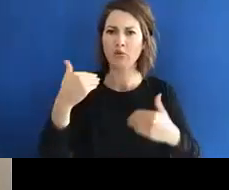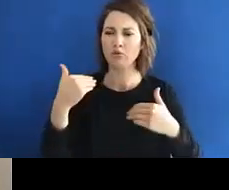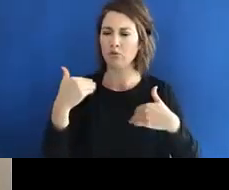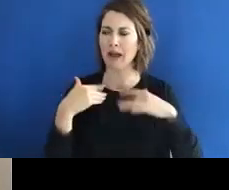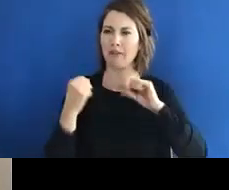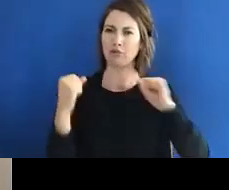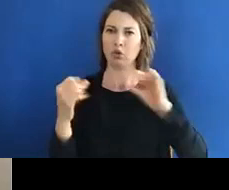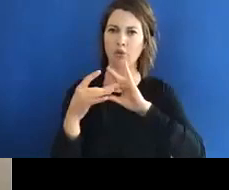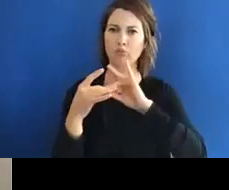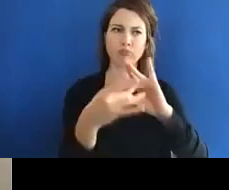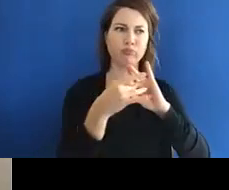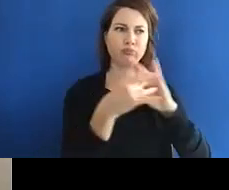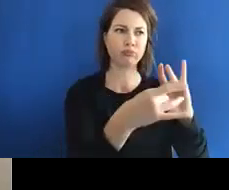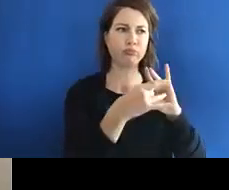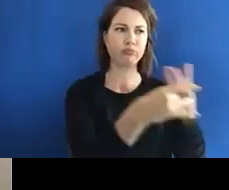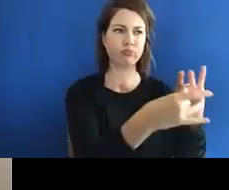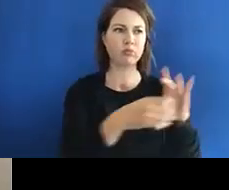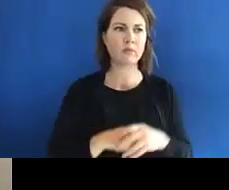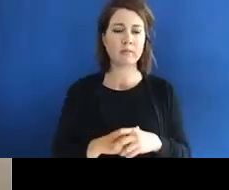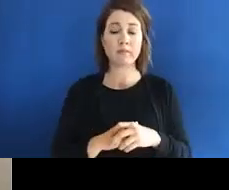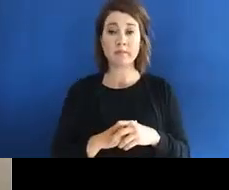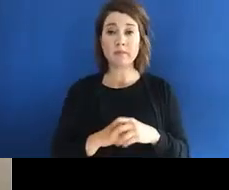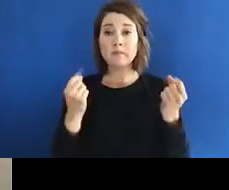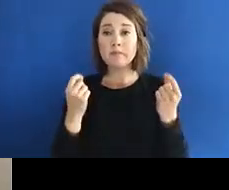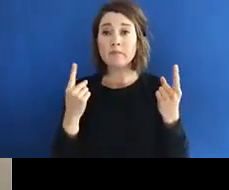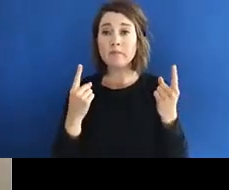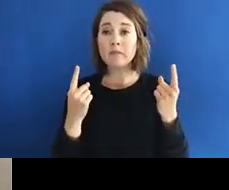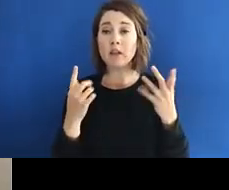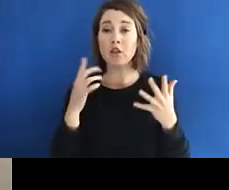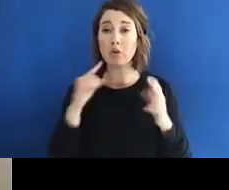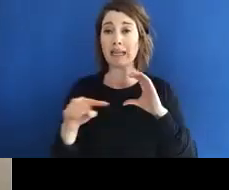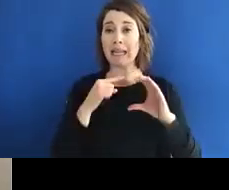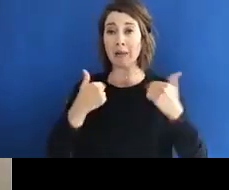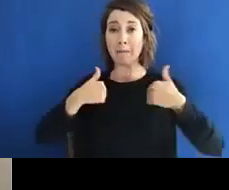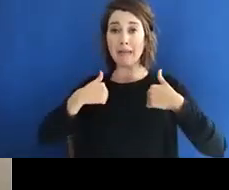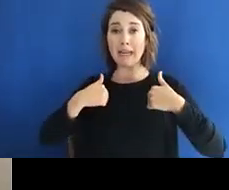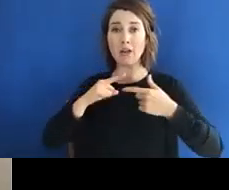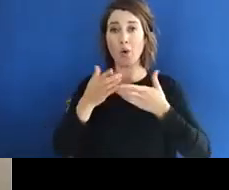As always, you can feel free to email me or our general mailbox at